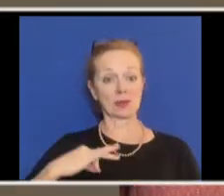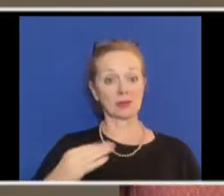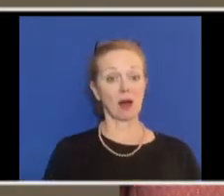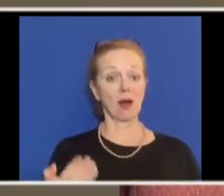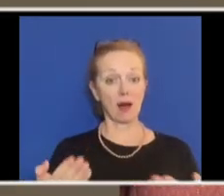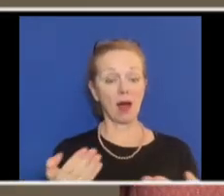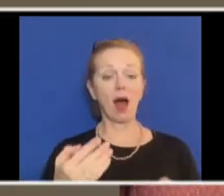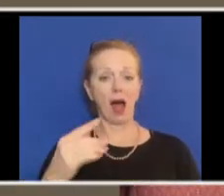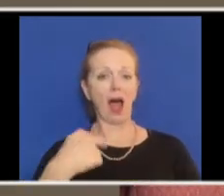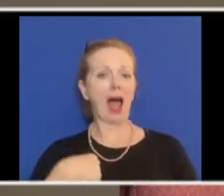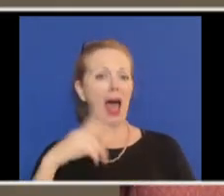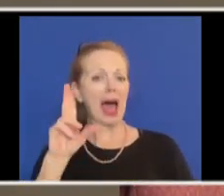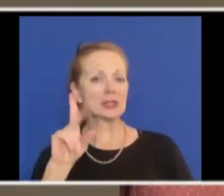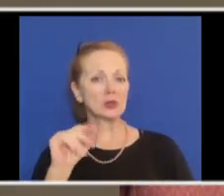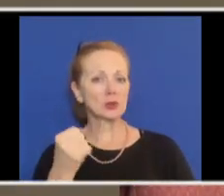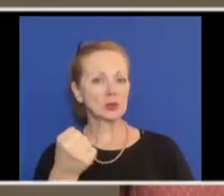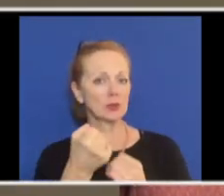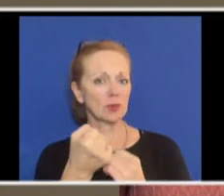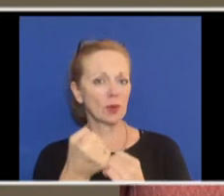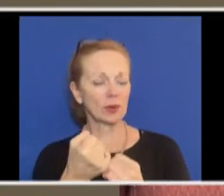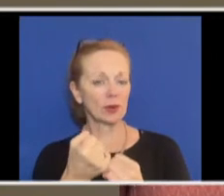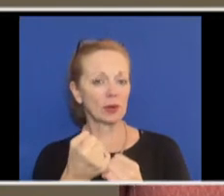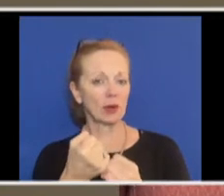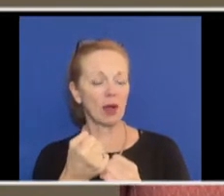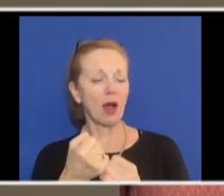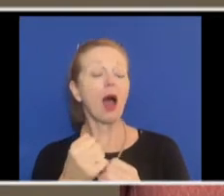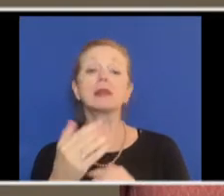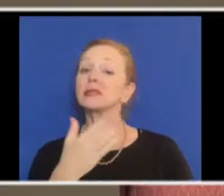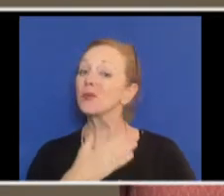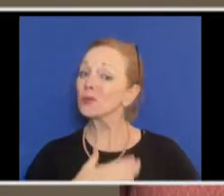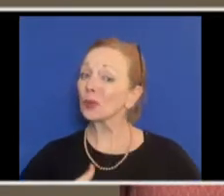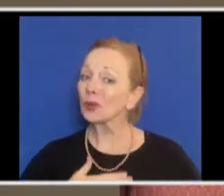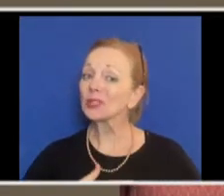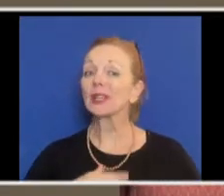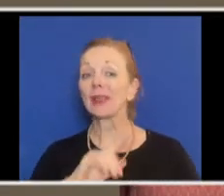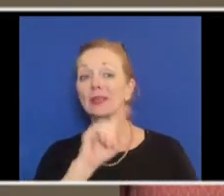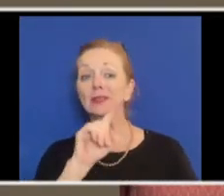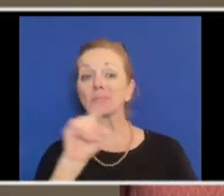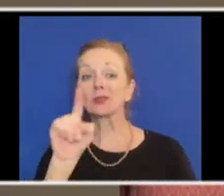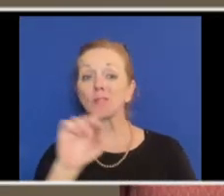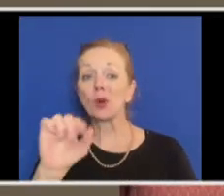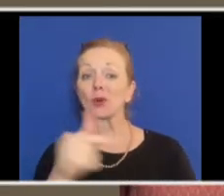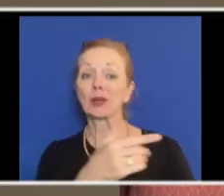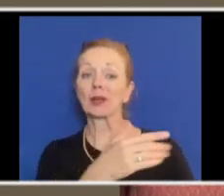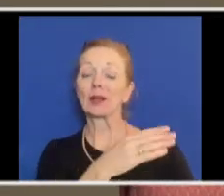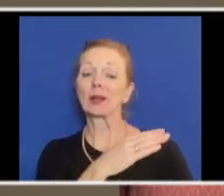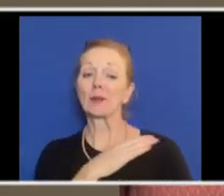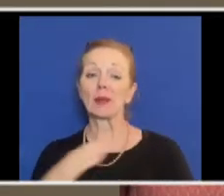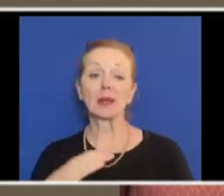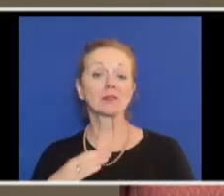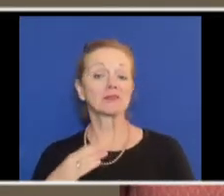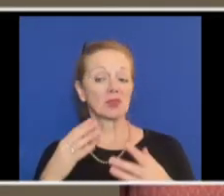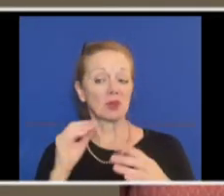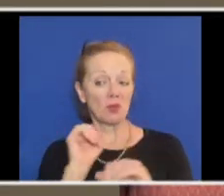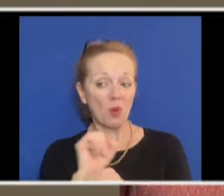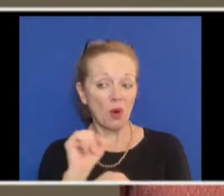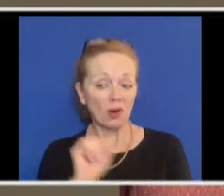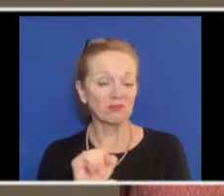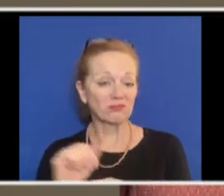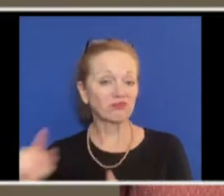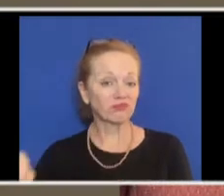I do support and I appreciate the work that zoning committee has done all right